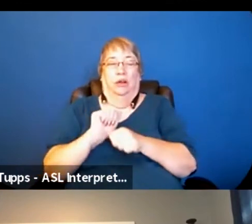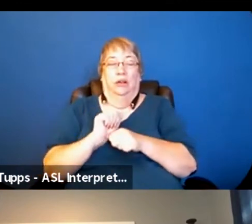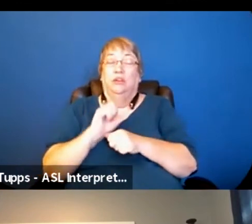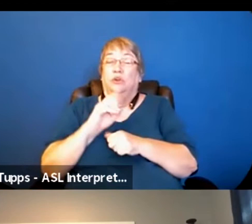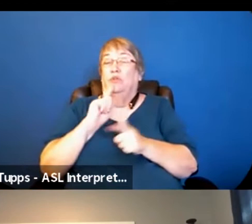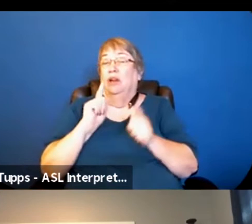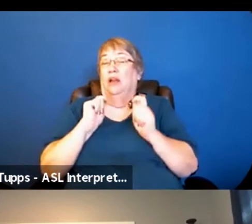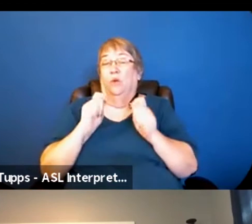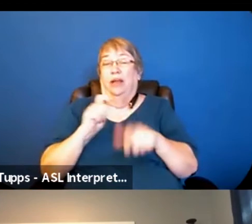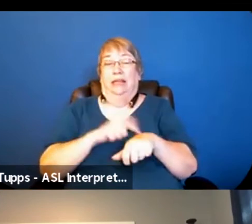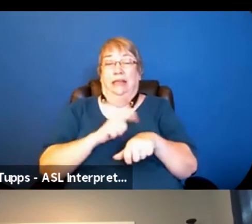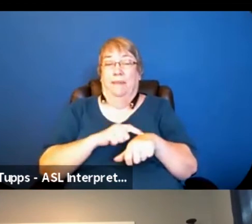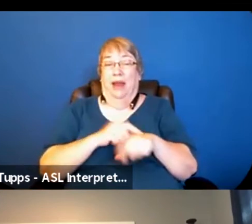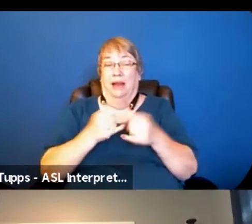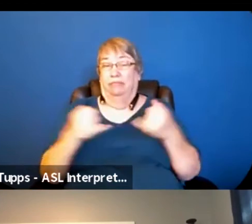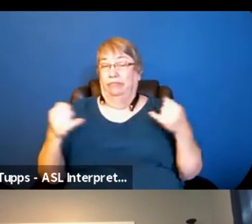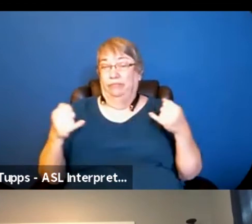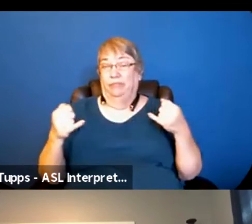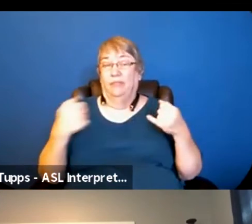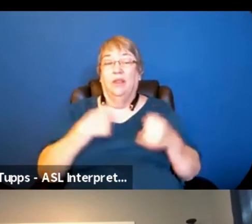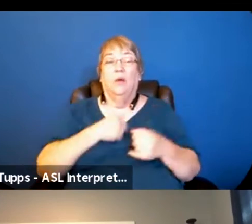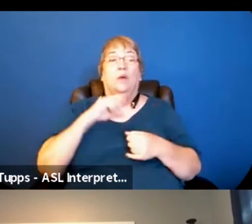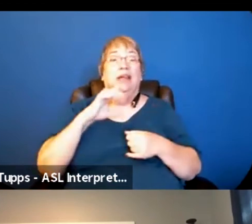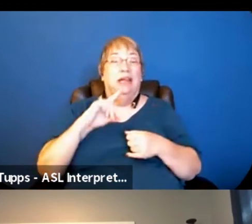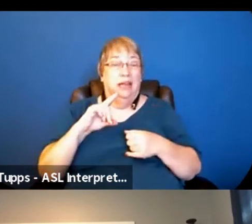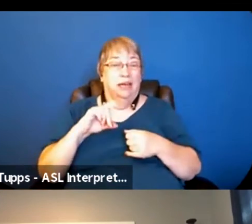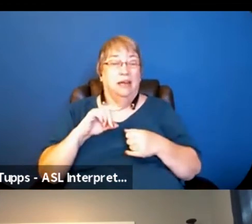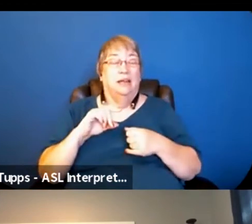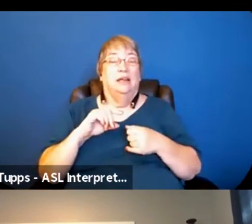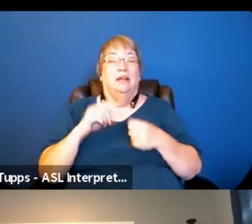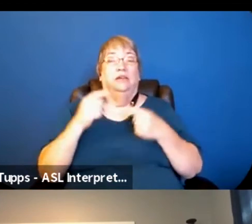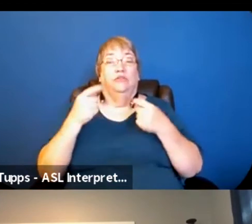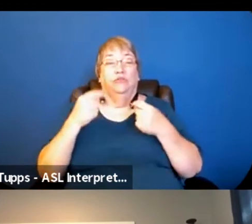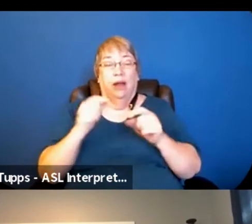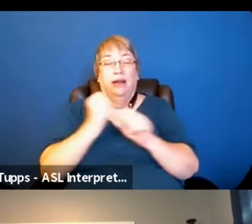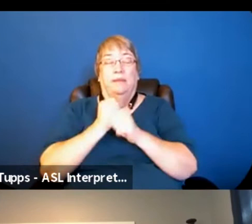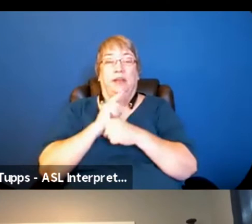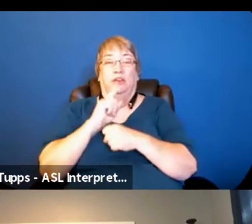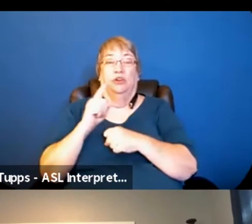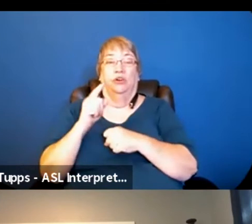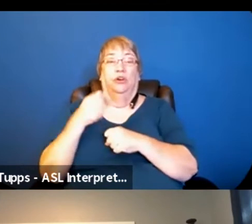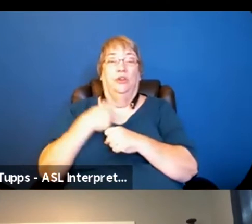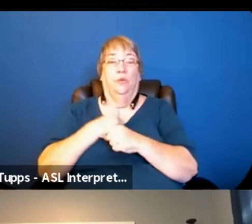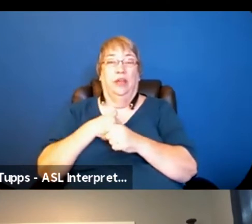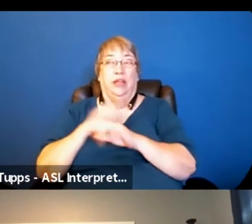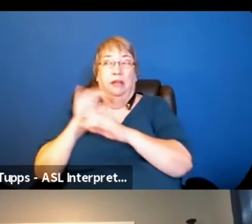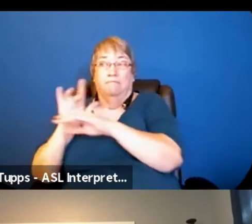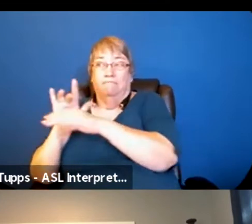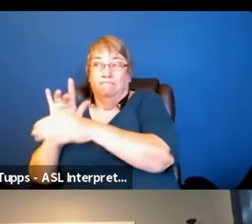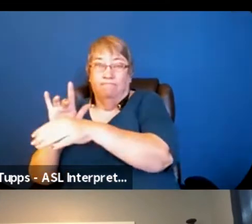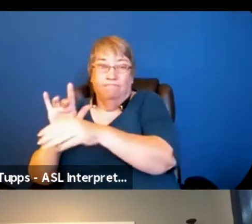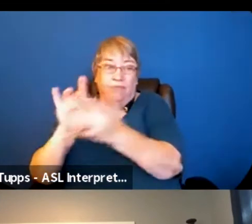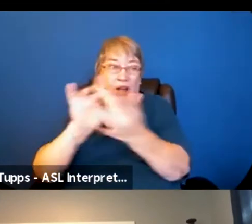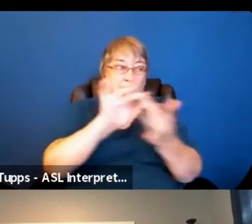done. We did take efforts to make sure we heard from folks. We reached out to